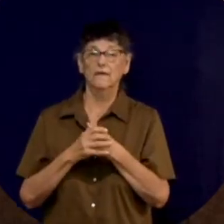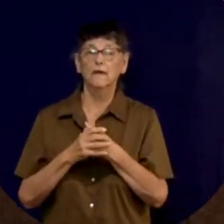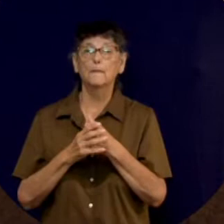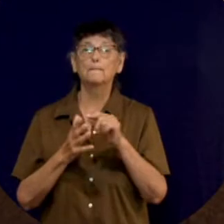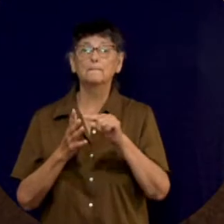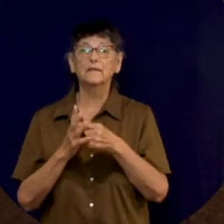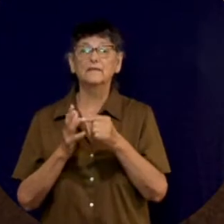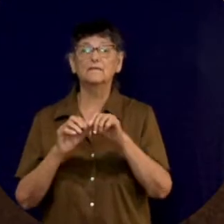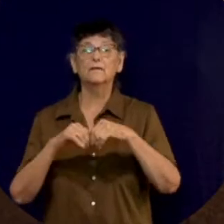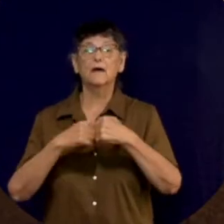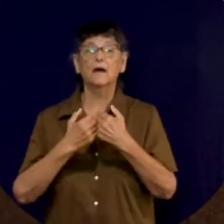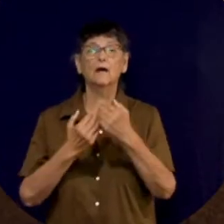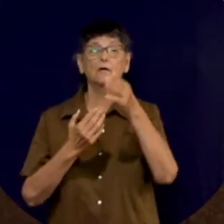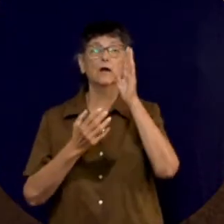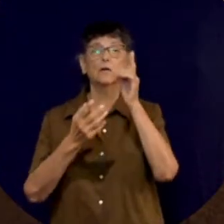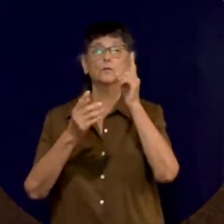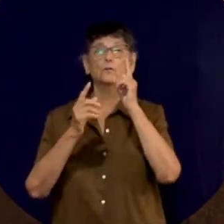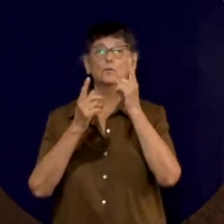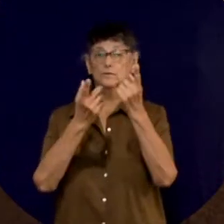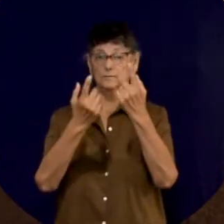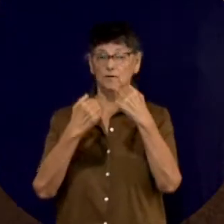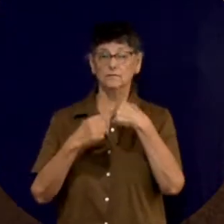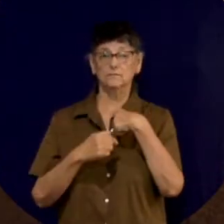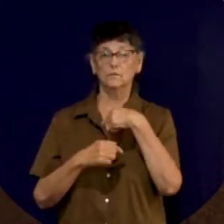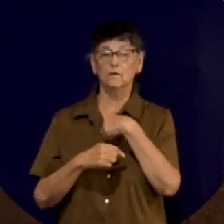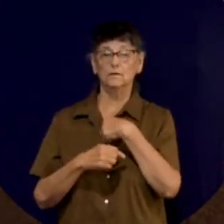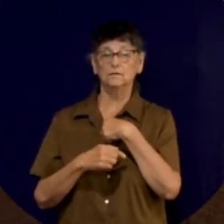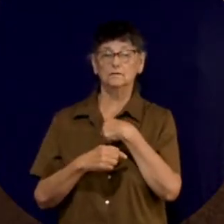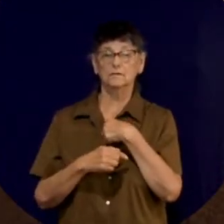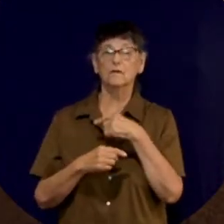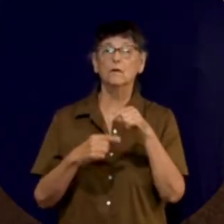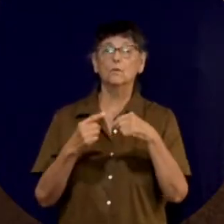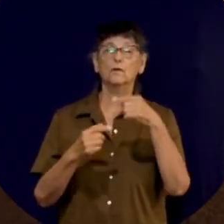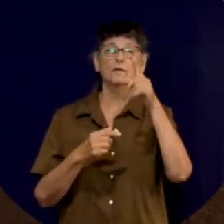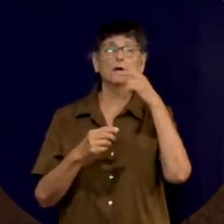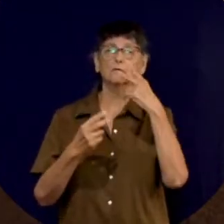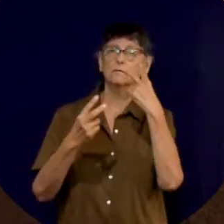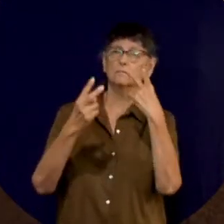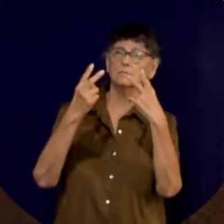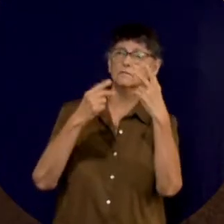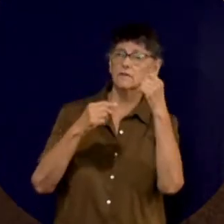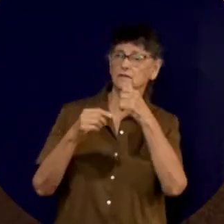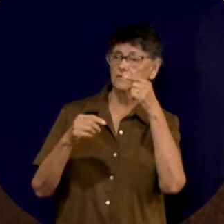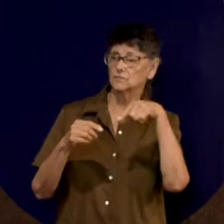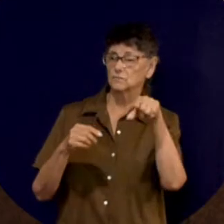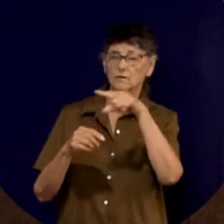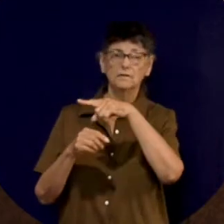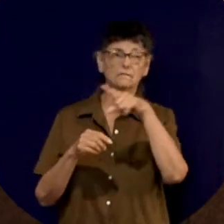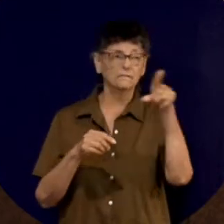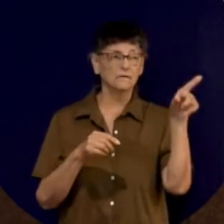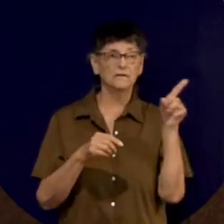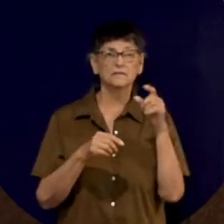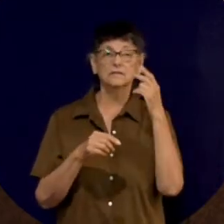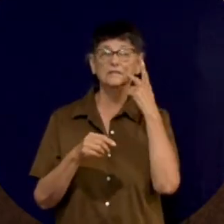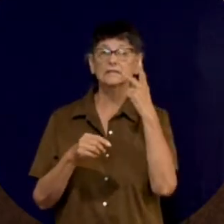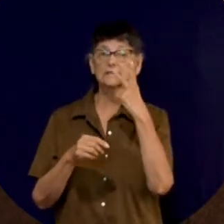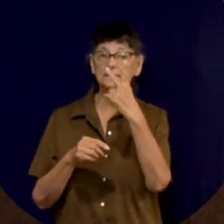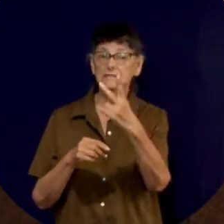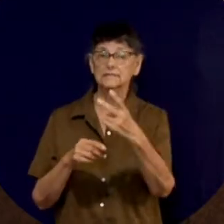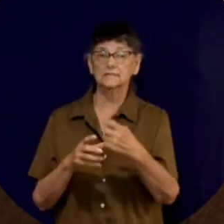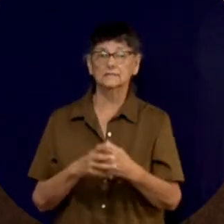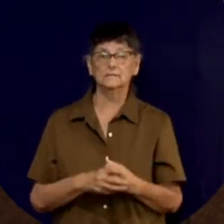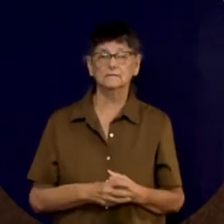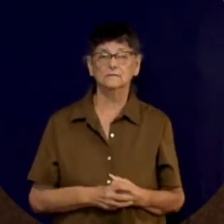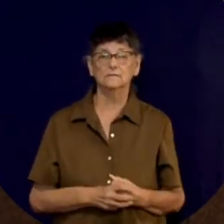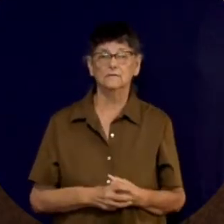We'll begin with how God responds to us. When God looks at each one of us, he